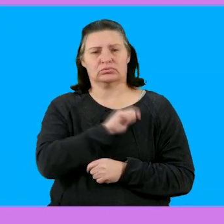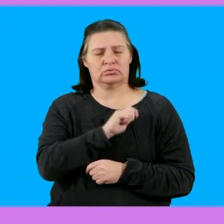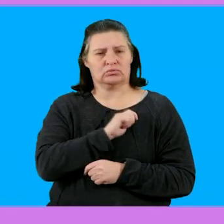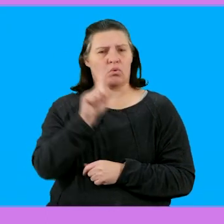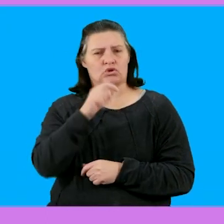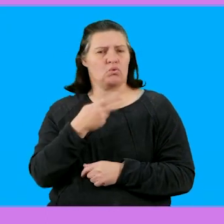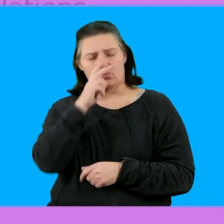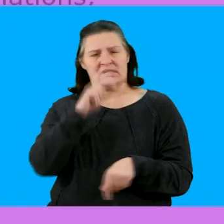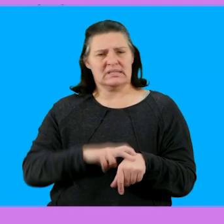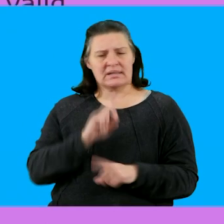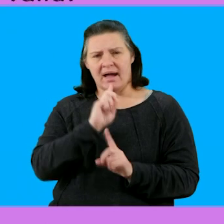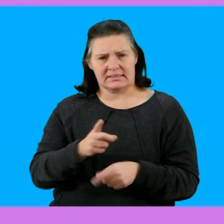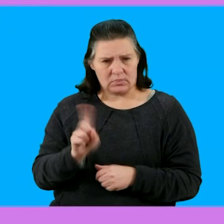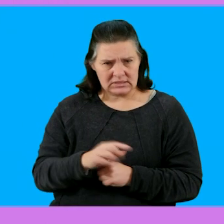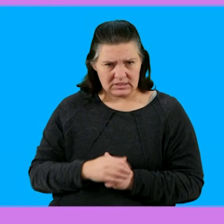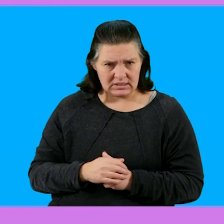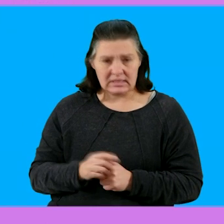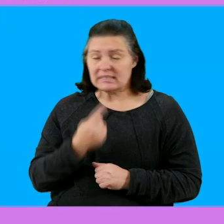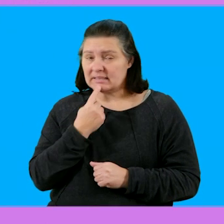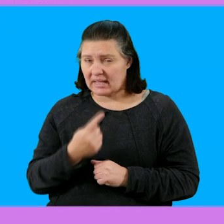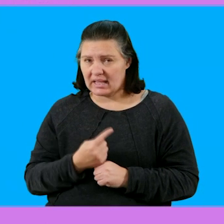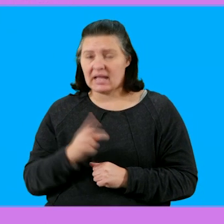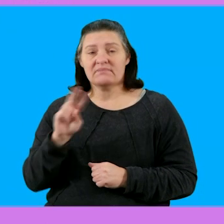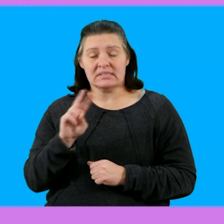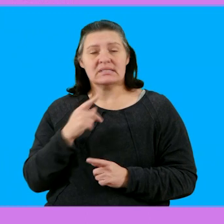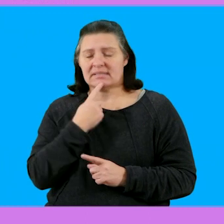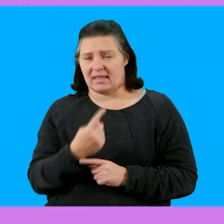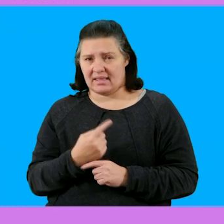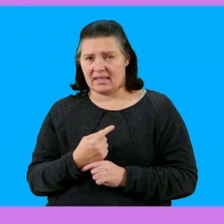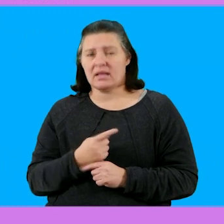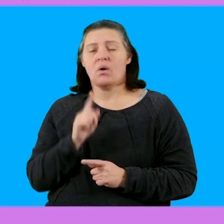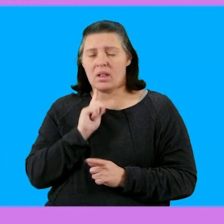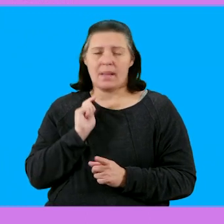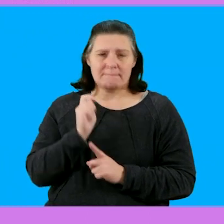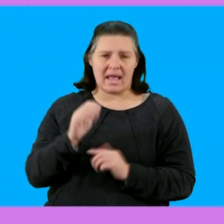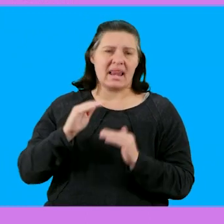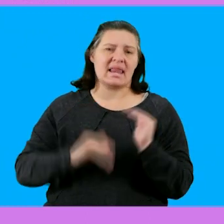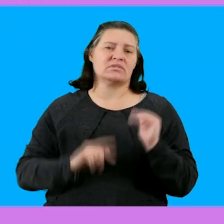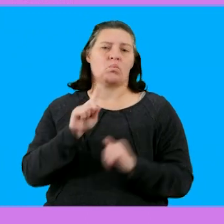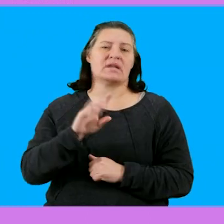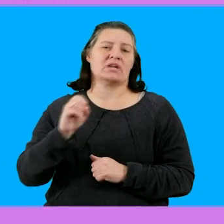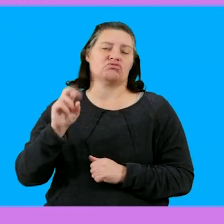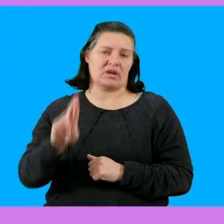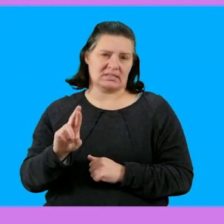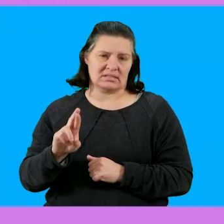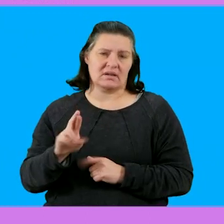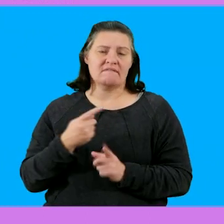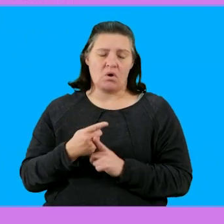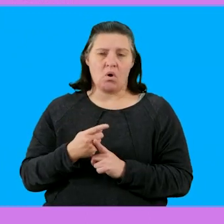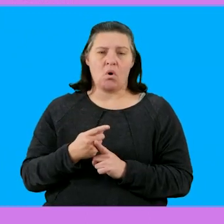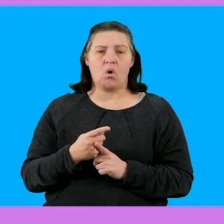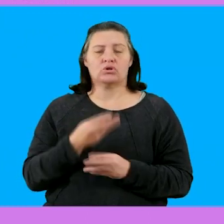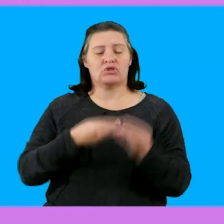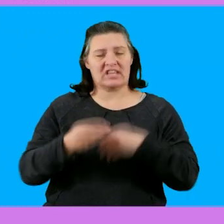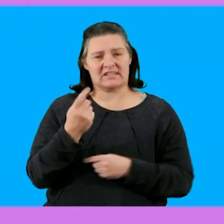actual question that you need to answer? It says here, Vincent stated that he will pay less than 100 Rand towards